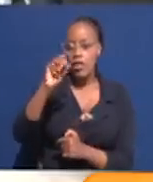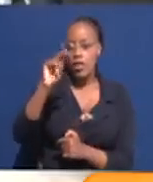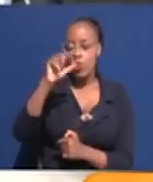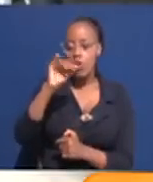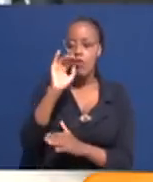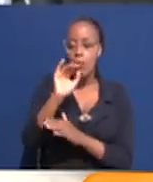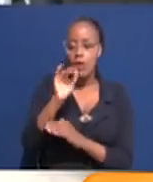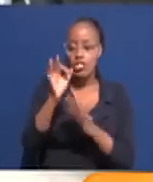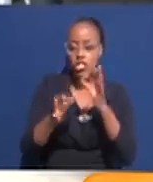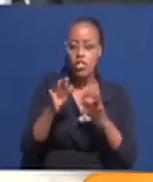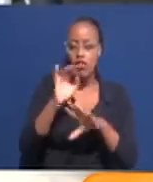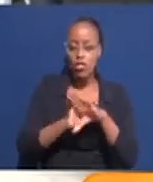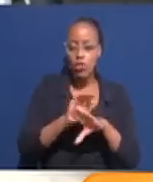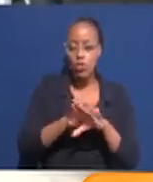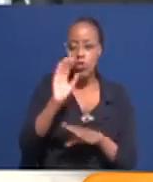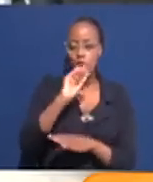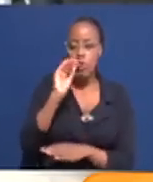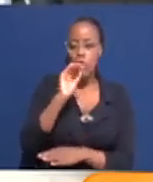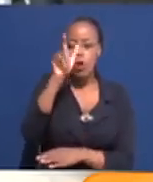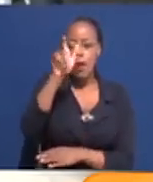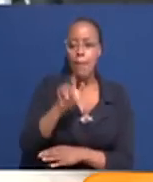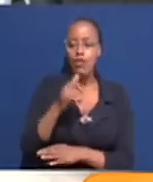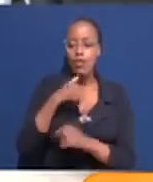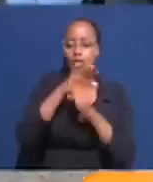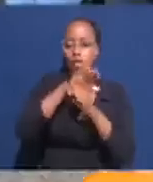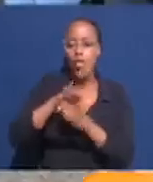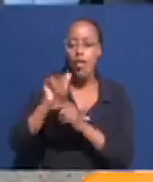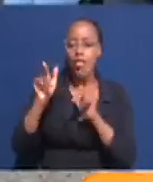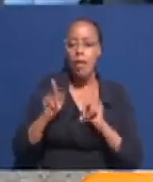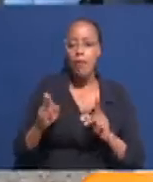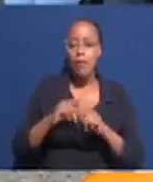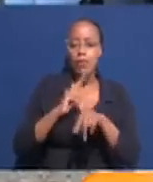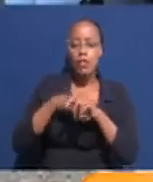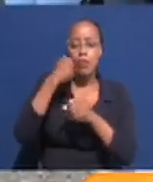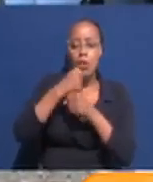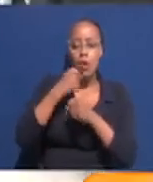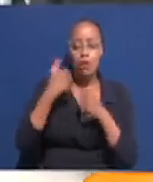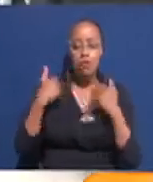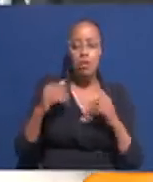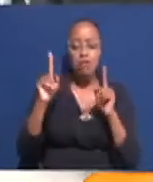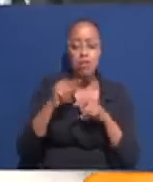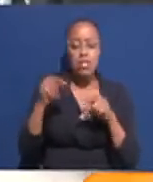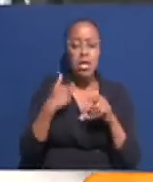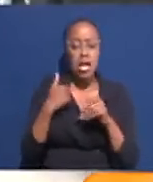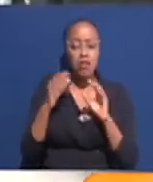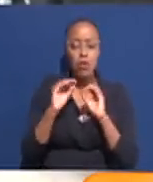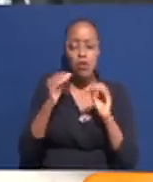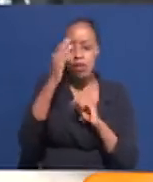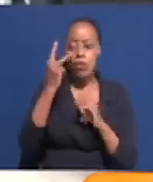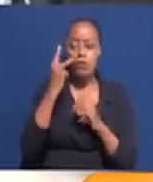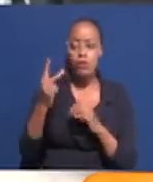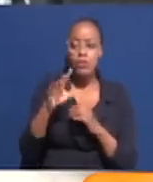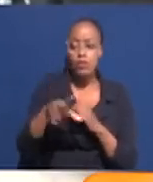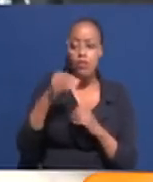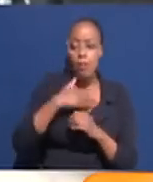ifuatwe cause si poa like mtu kuharasa watu wengine wakiwa kwa kazi yao. Mimi sikuwa na makosa hasa mimi, cause unaona